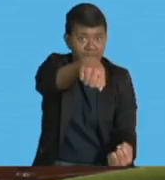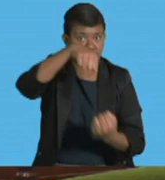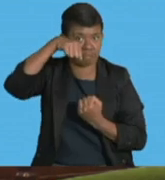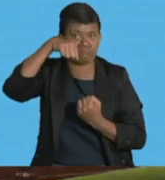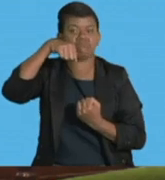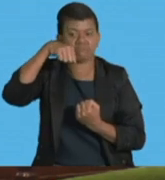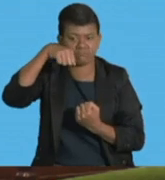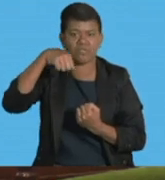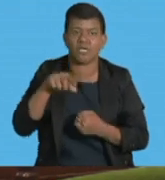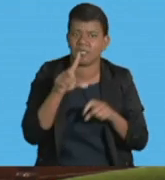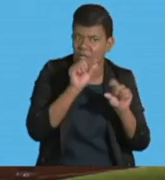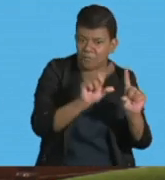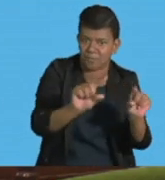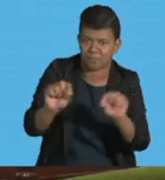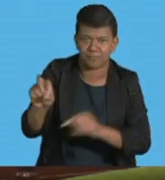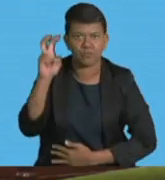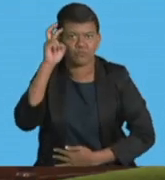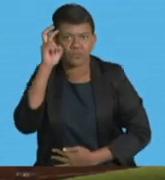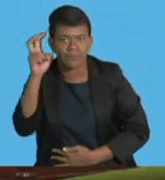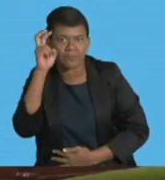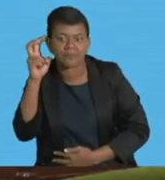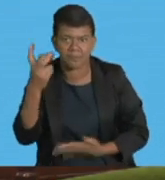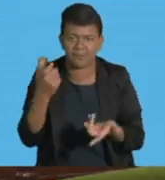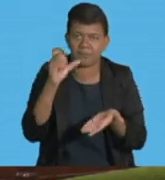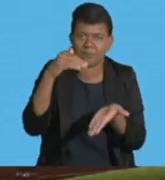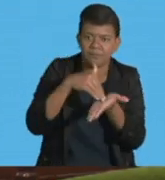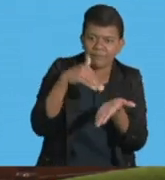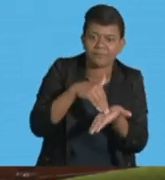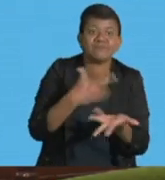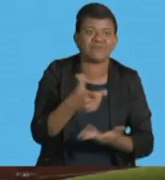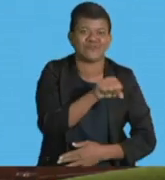and of course for the civil service scholarship system, and by offering